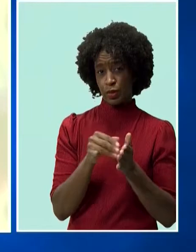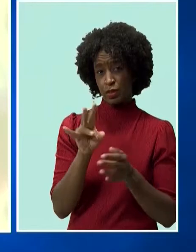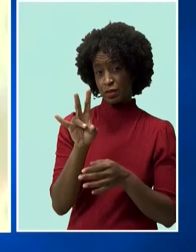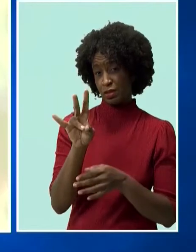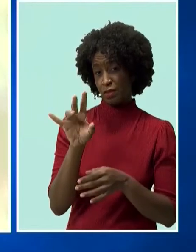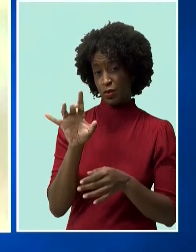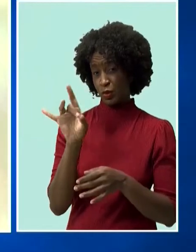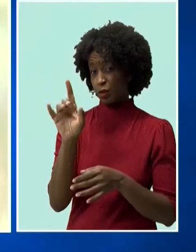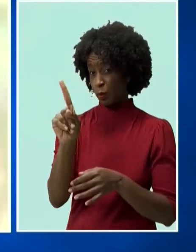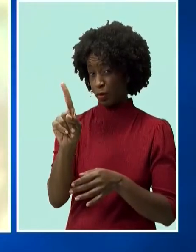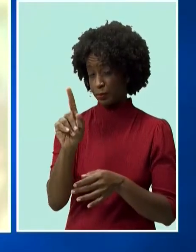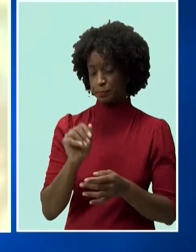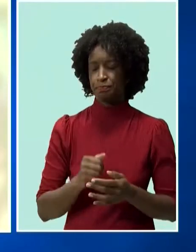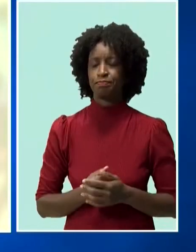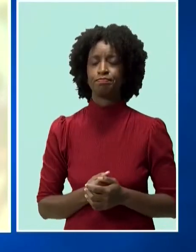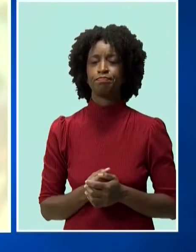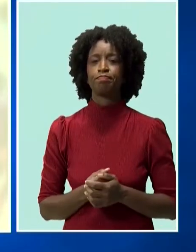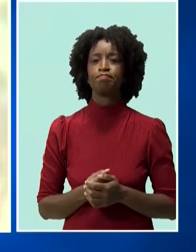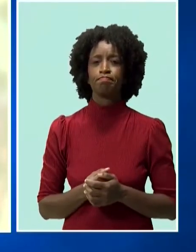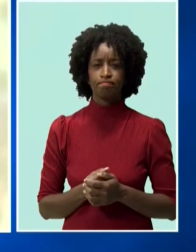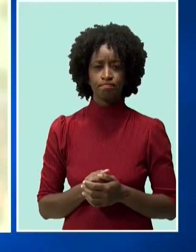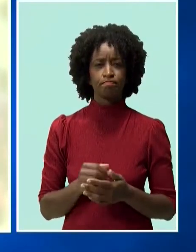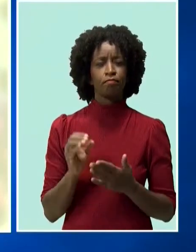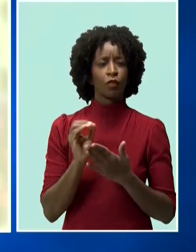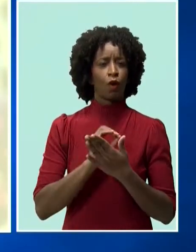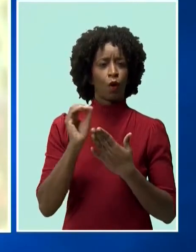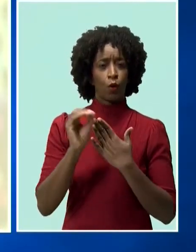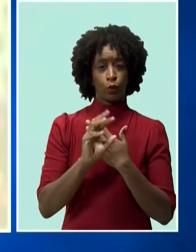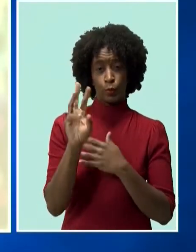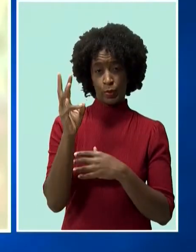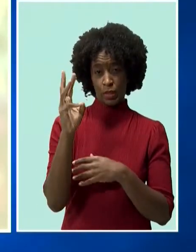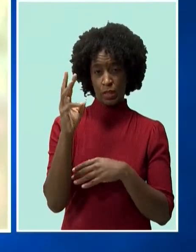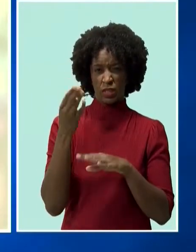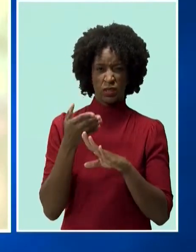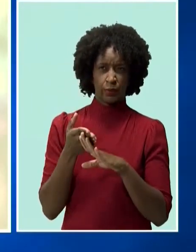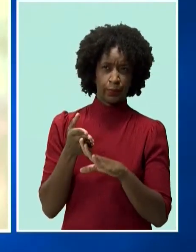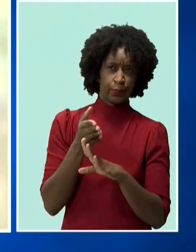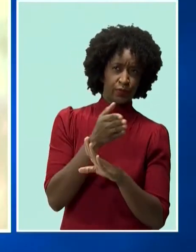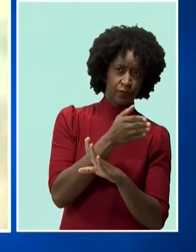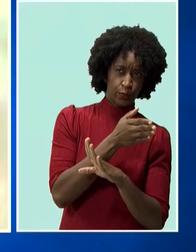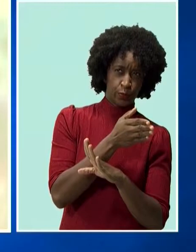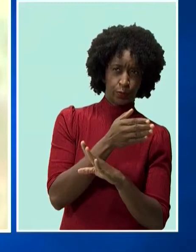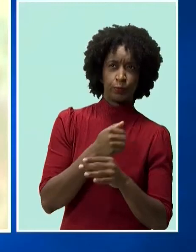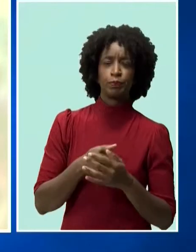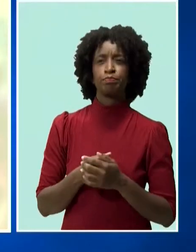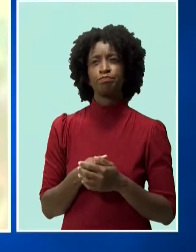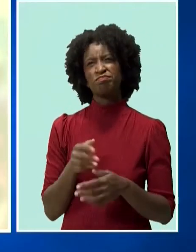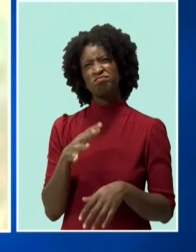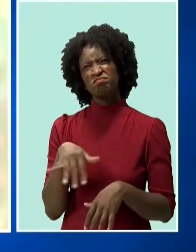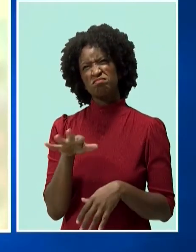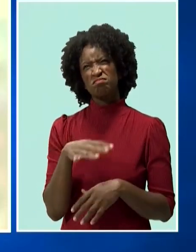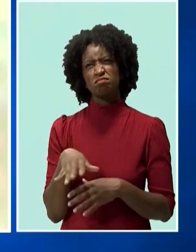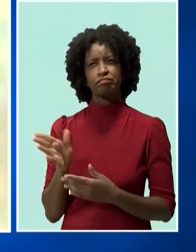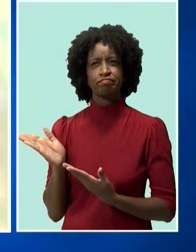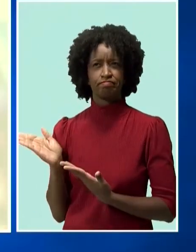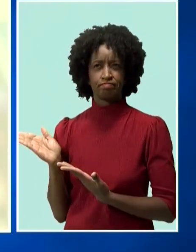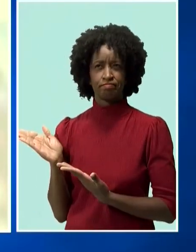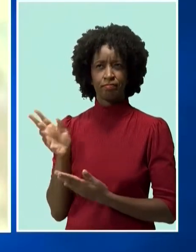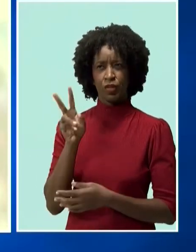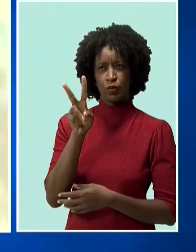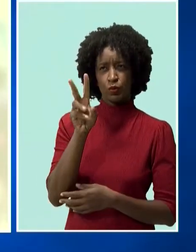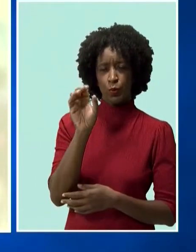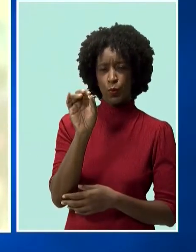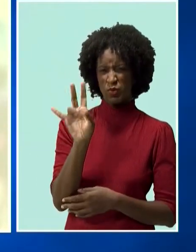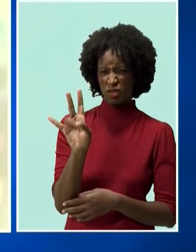2,781 tests. Now, prior to October 6th, which was our second highest day for the cases, Barbados was averaging 207 new cases per